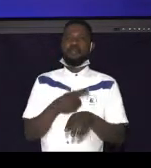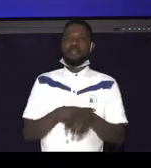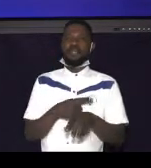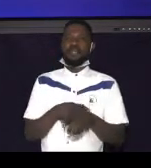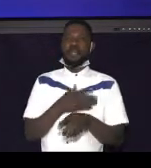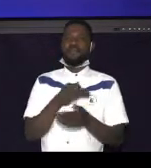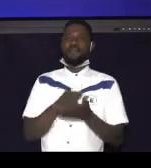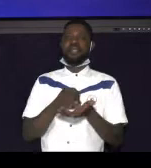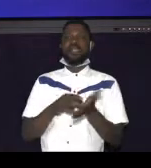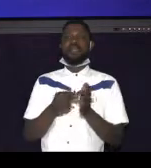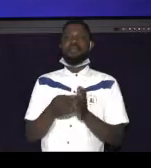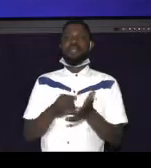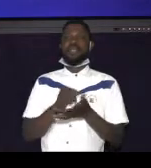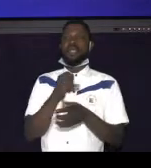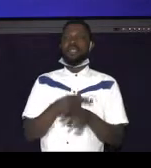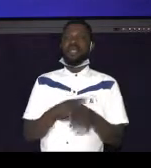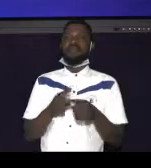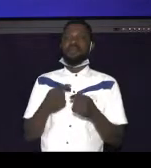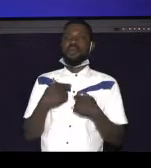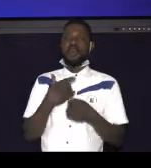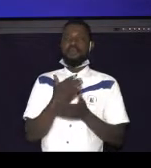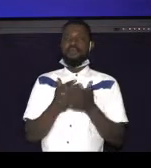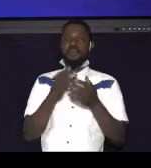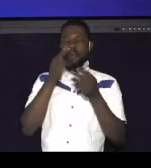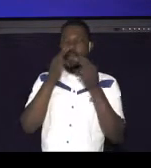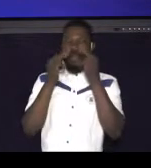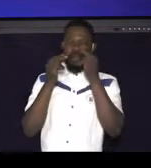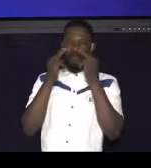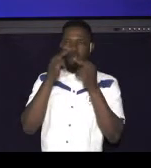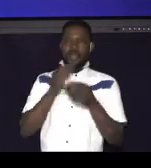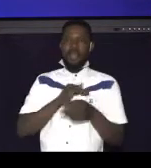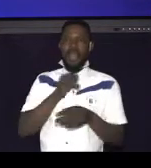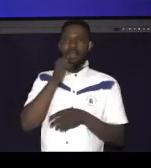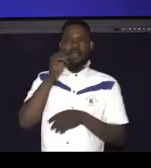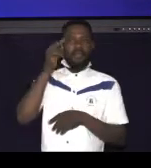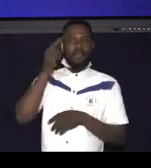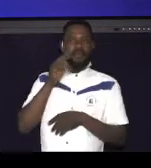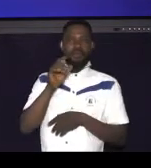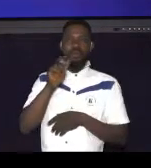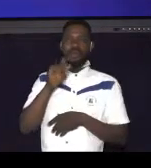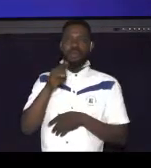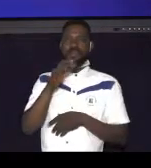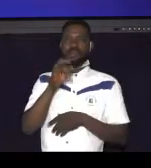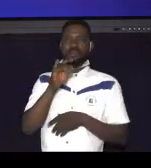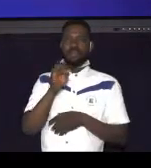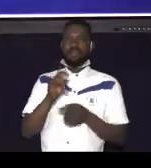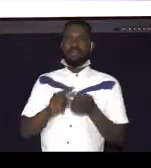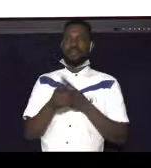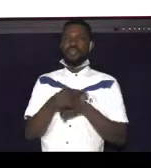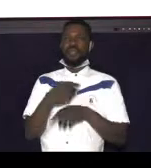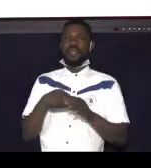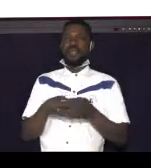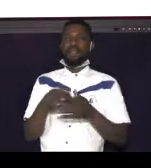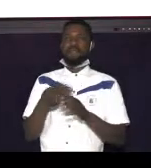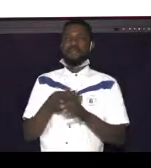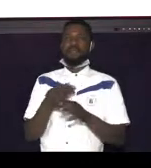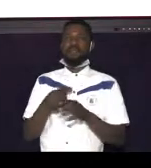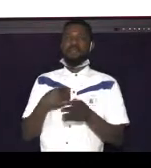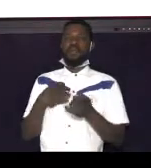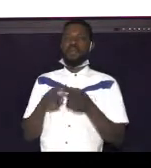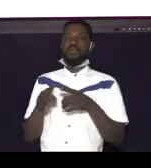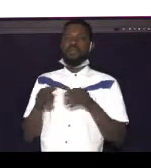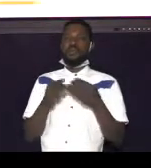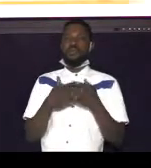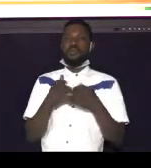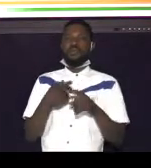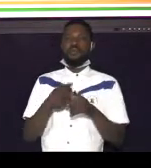mathematics time, and that means it is time to have some fun. I am Uncle Agbaje. Today in mathematics, we will move away